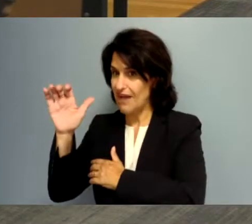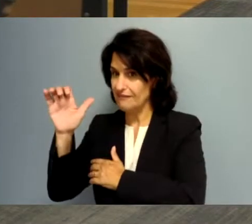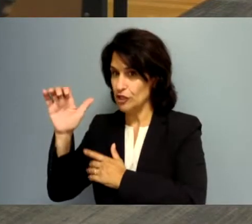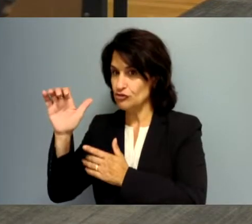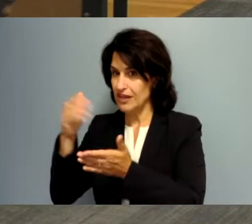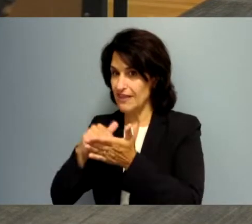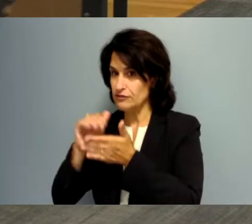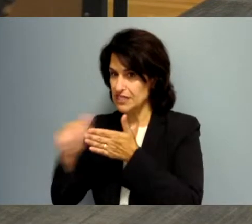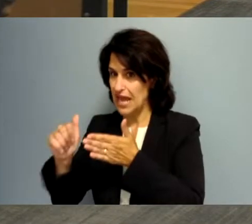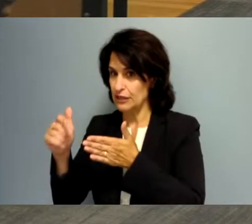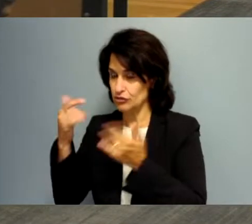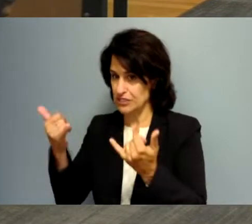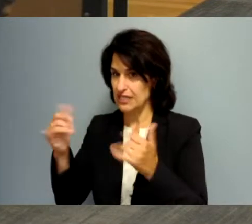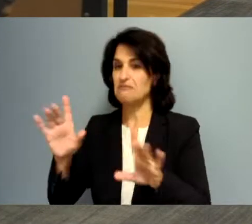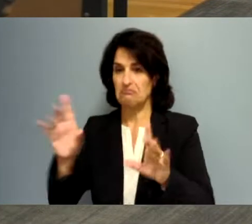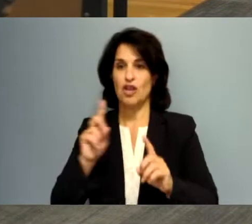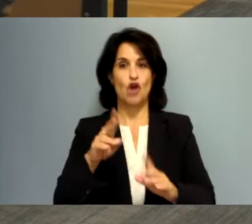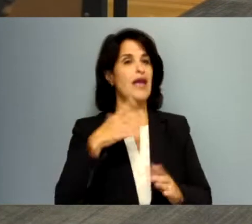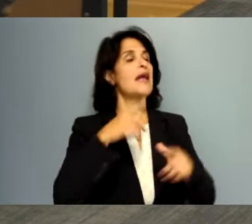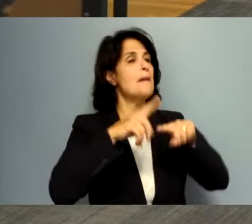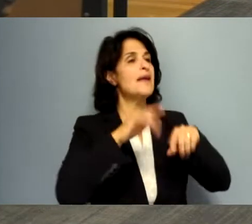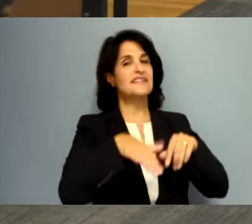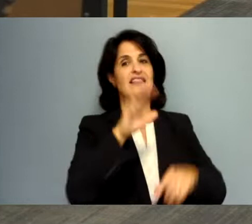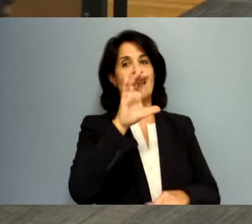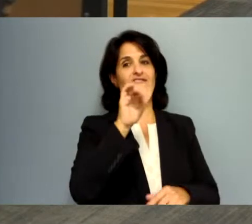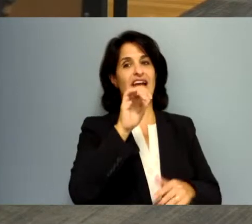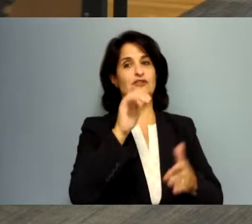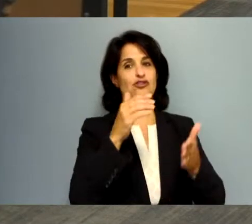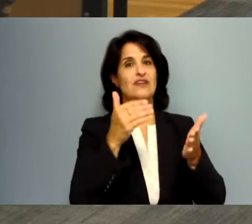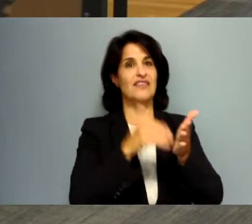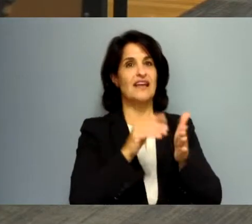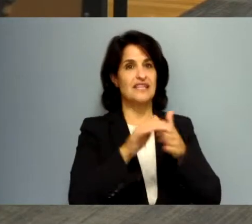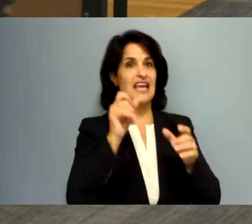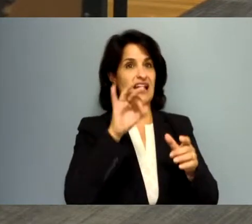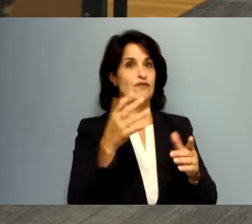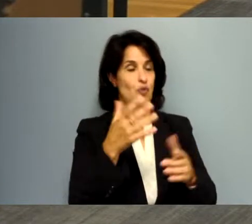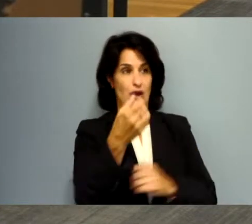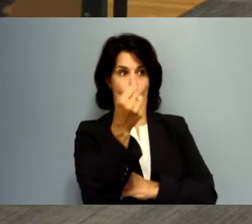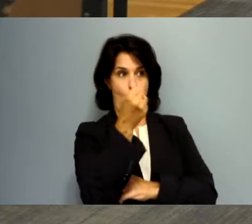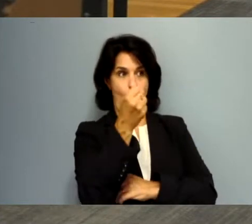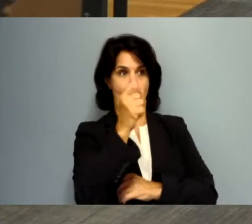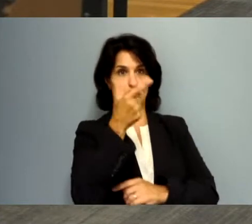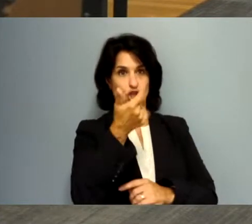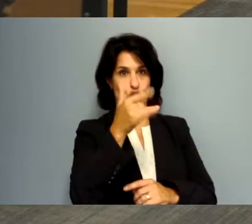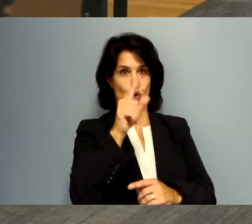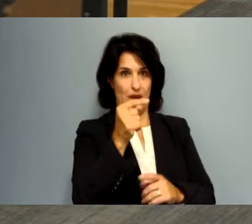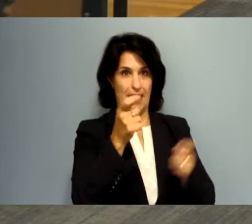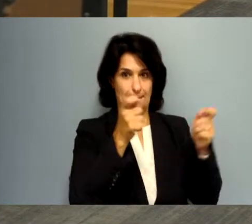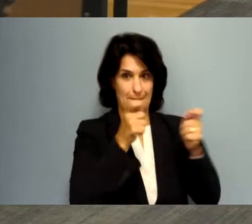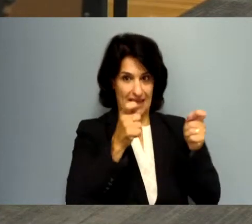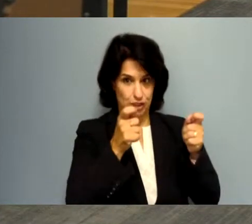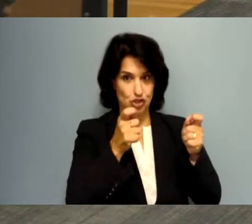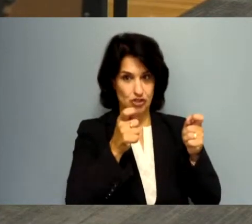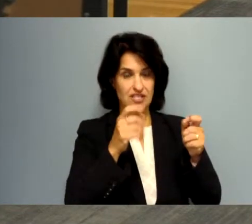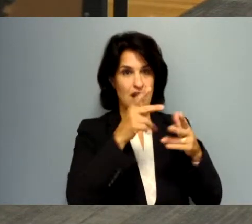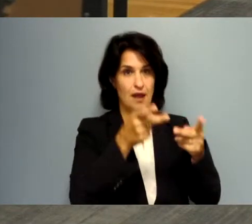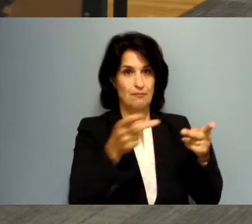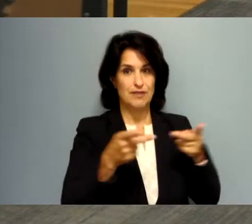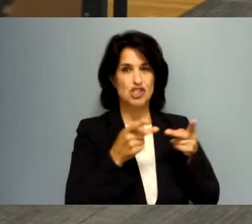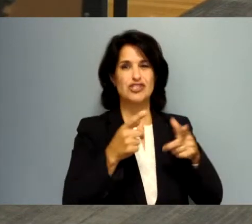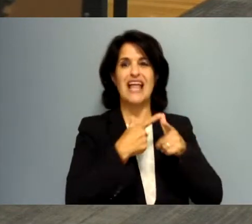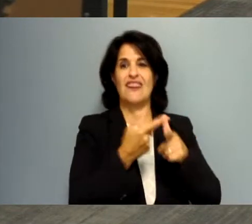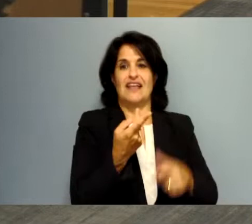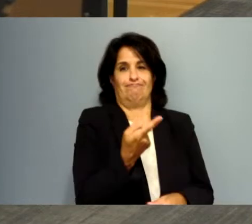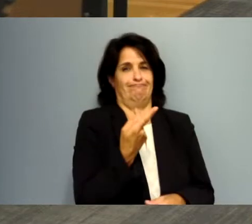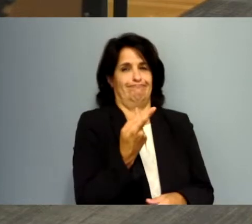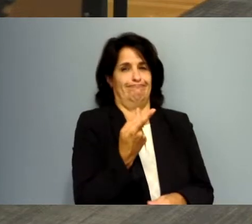mentioned, if you would like to table the grants manager position, and then maybe internally we can meet to talk about